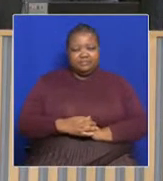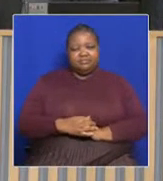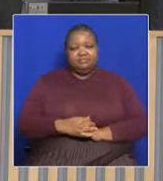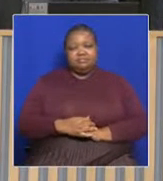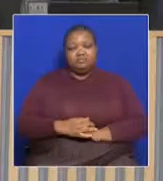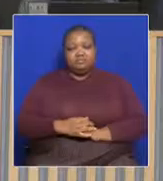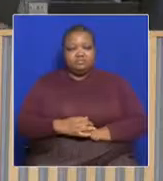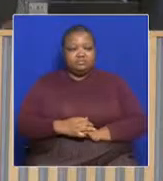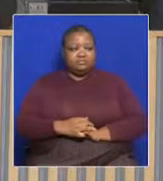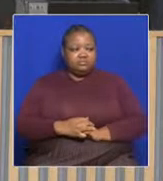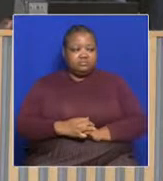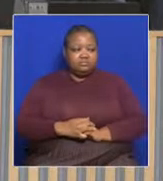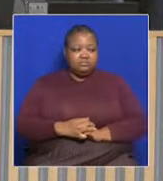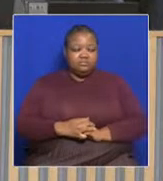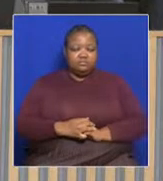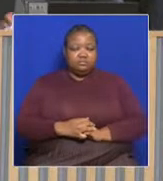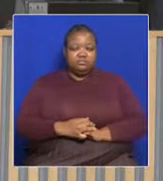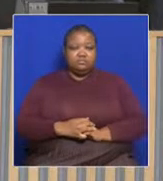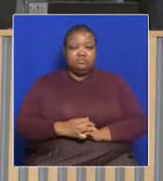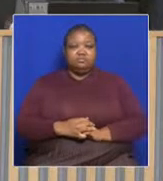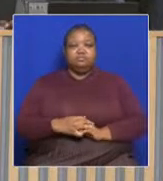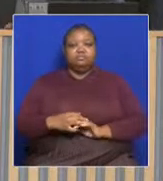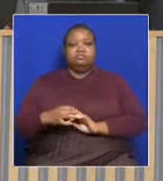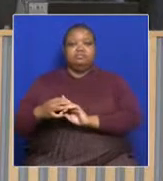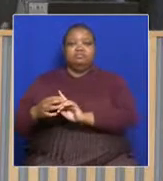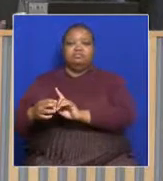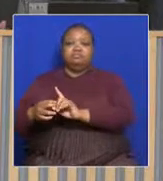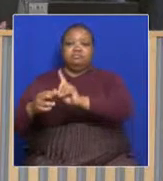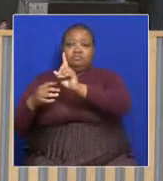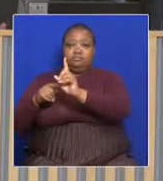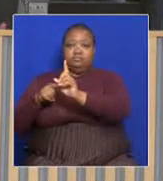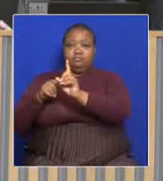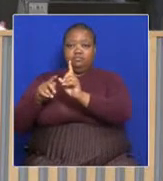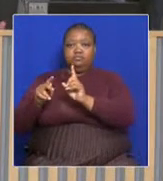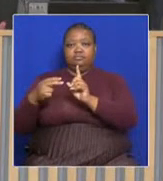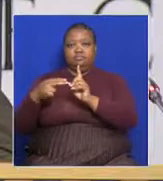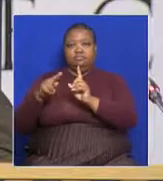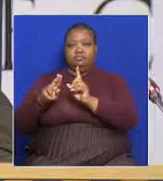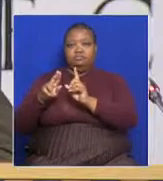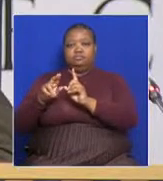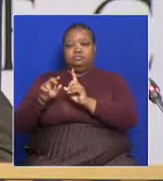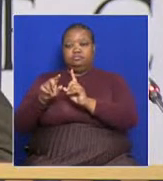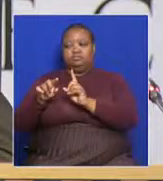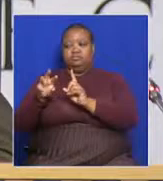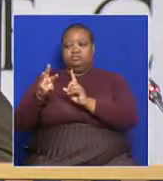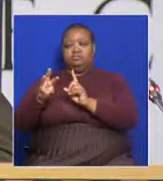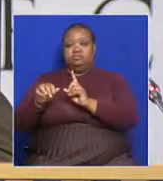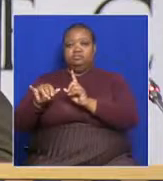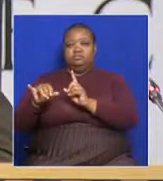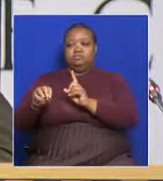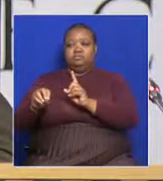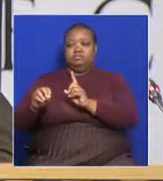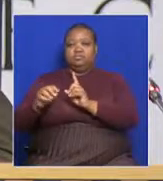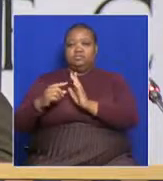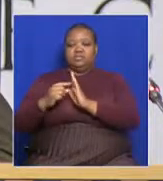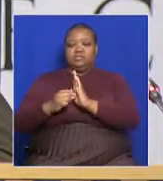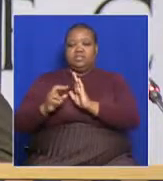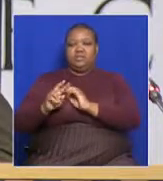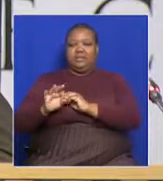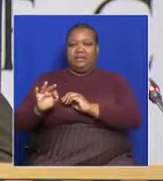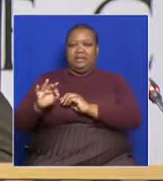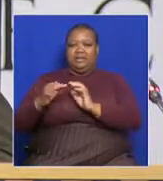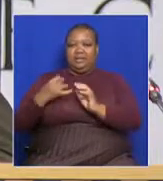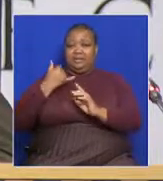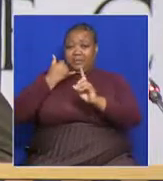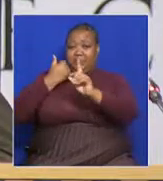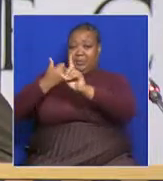You called Colonel Kuzwayo on the 23rd. I would think it's the 23rd. I was unsure, 22nd or